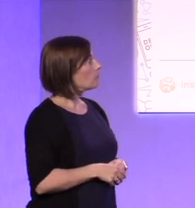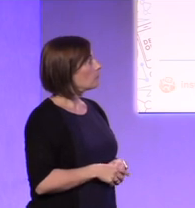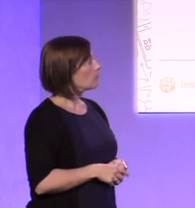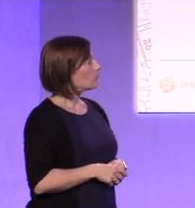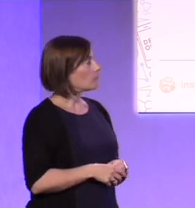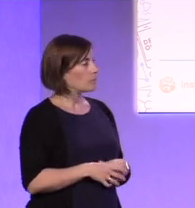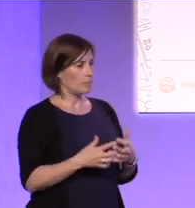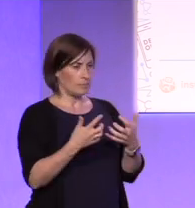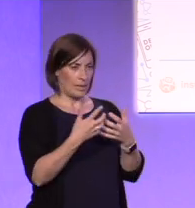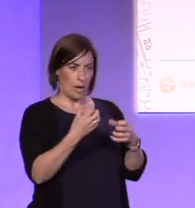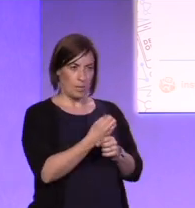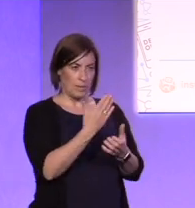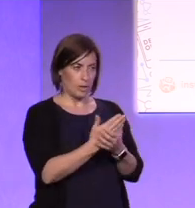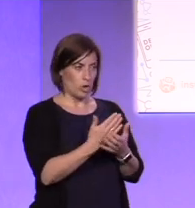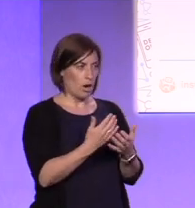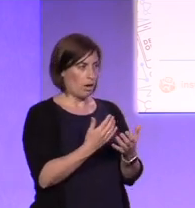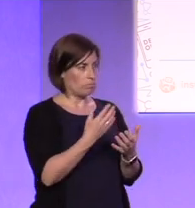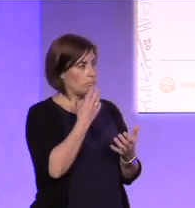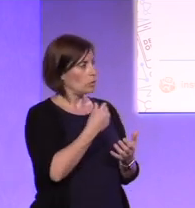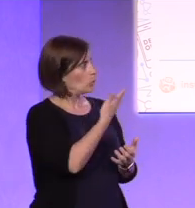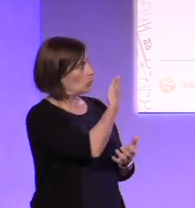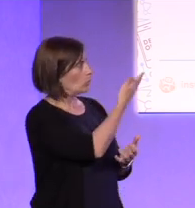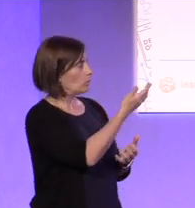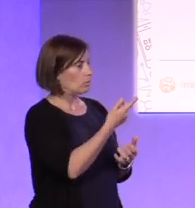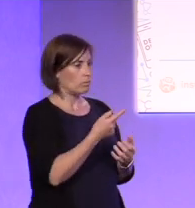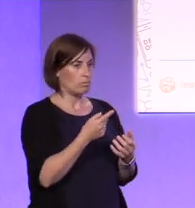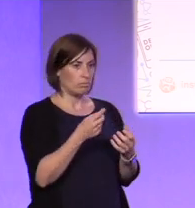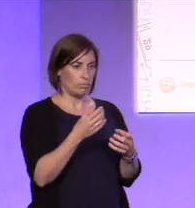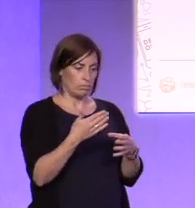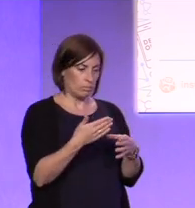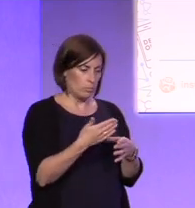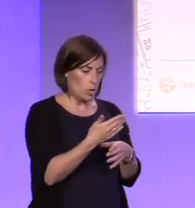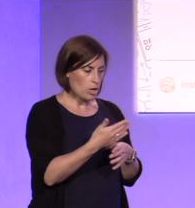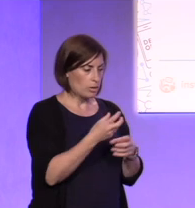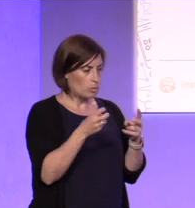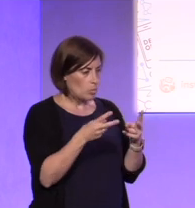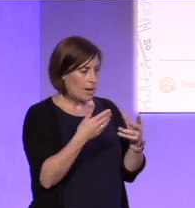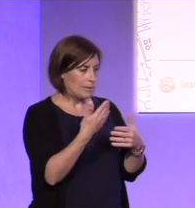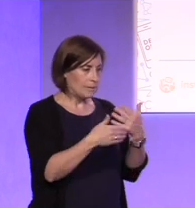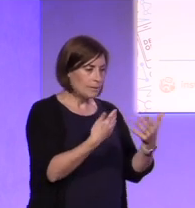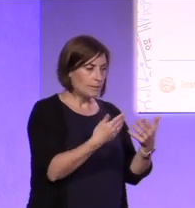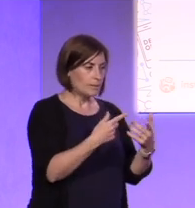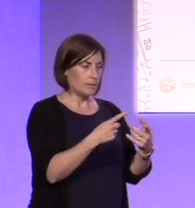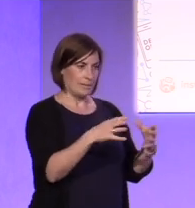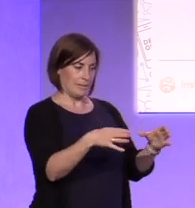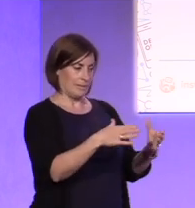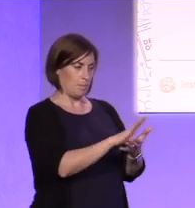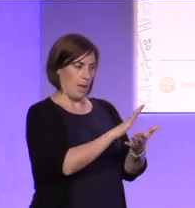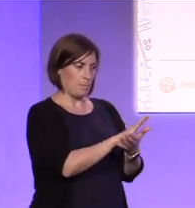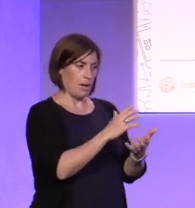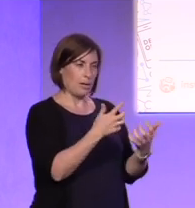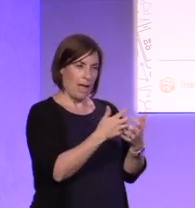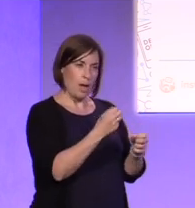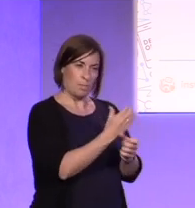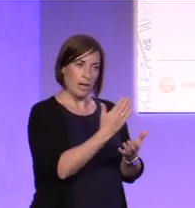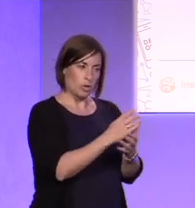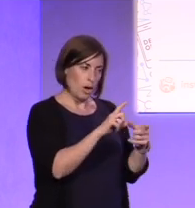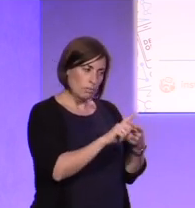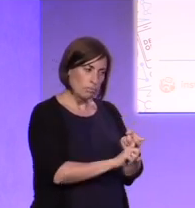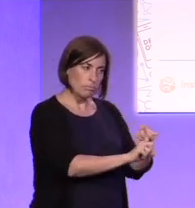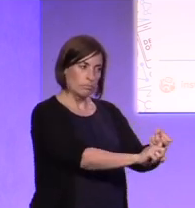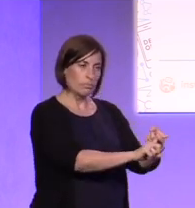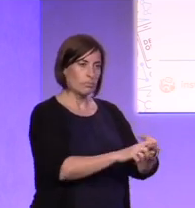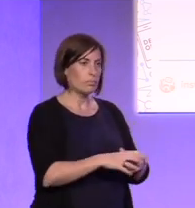then? We've got a better way of working. We're building better products. We've got a happier team. Well, to make something stick, you